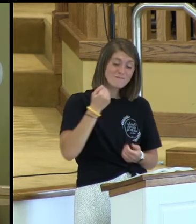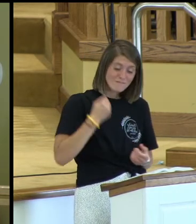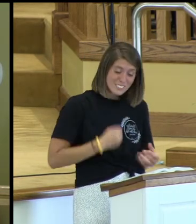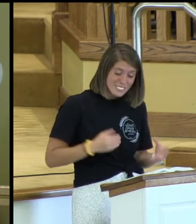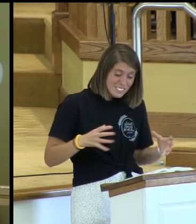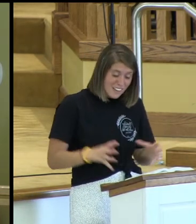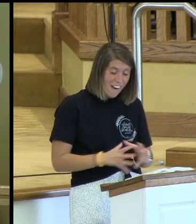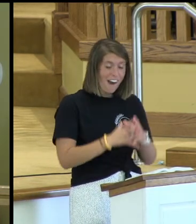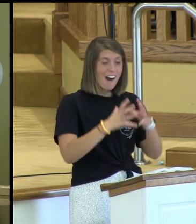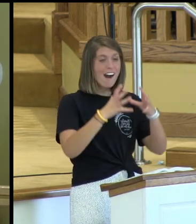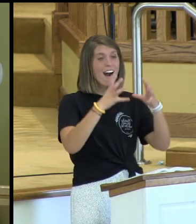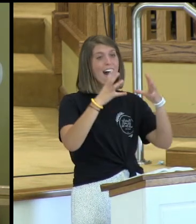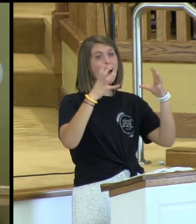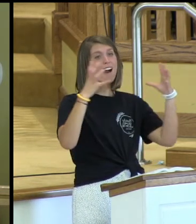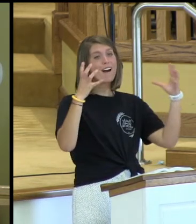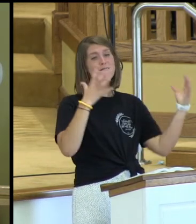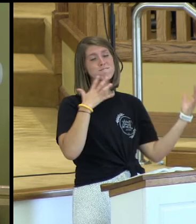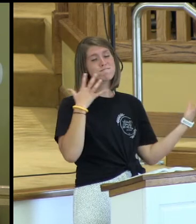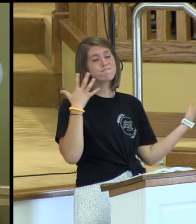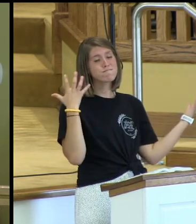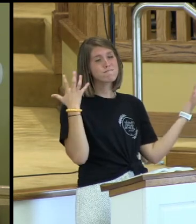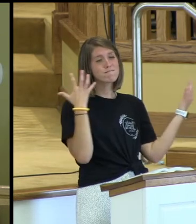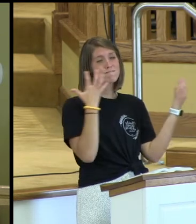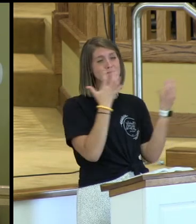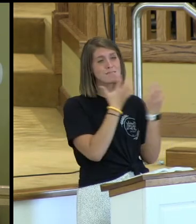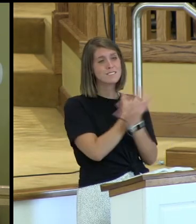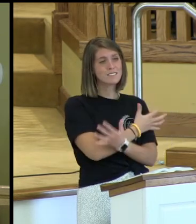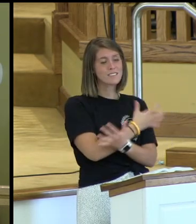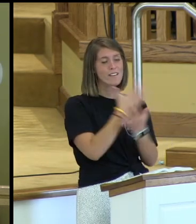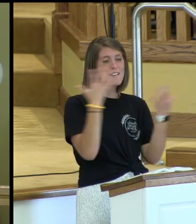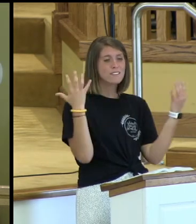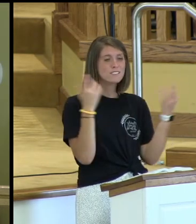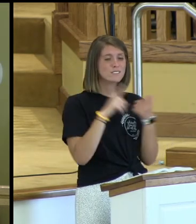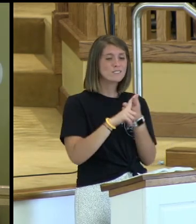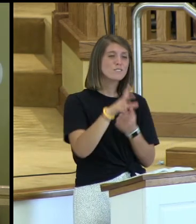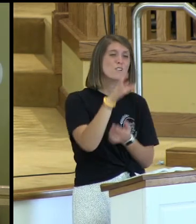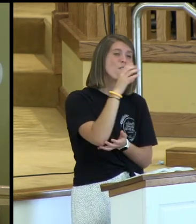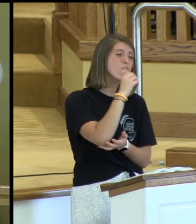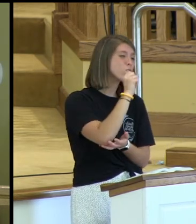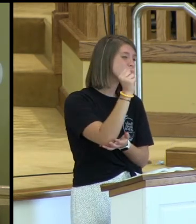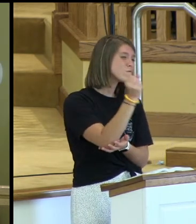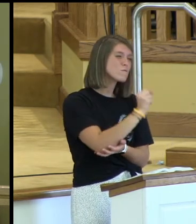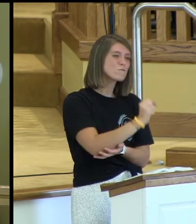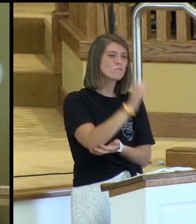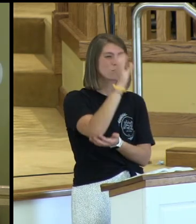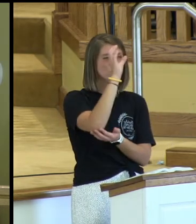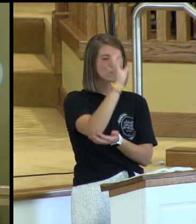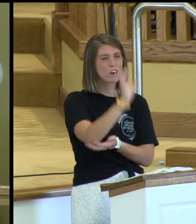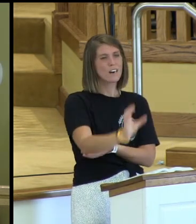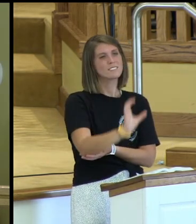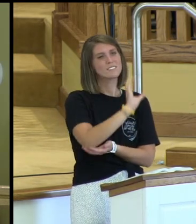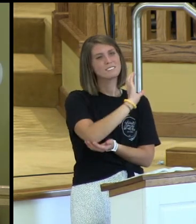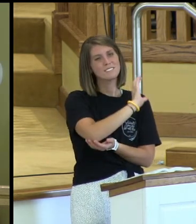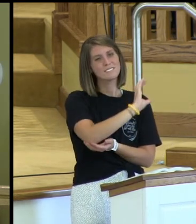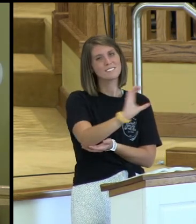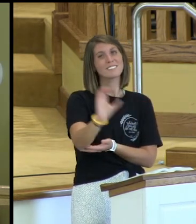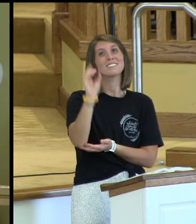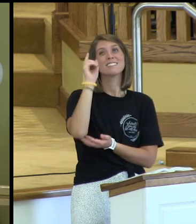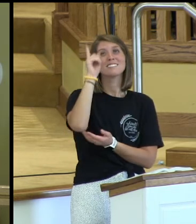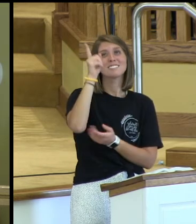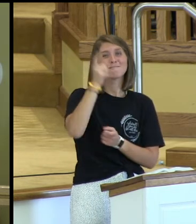me so, that to an old rugged cross he would go, for